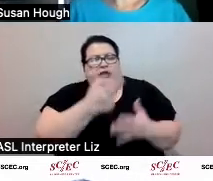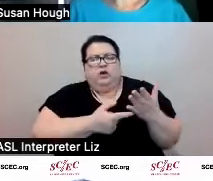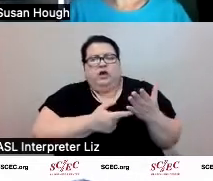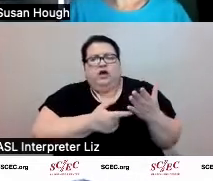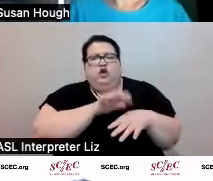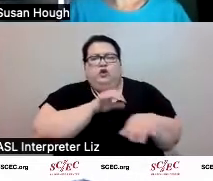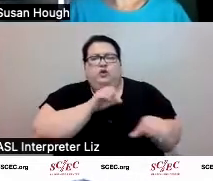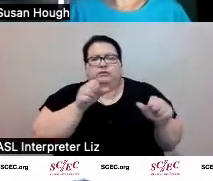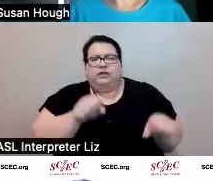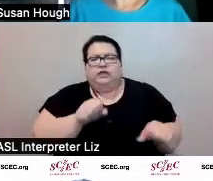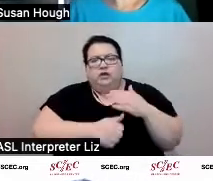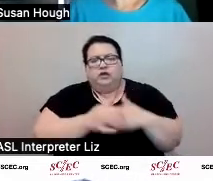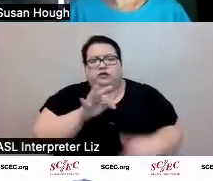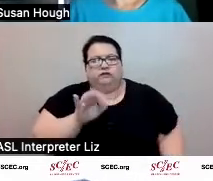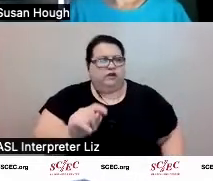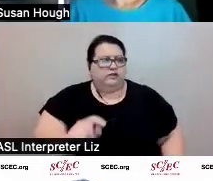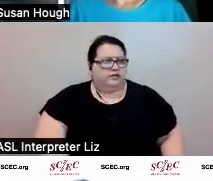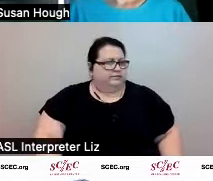faults. Next slide.